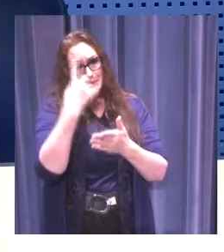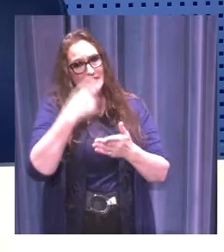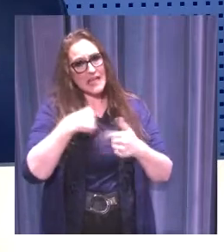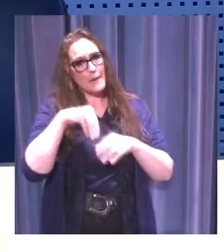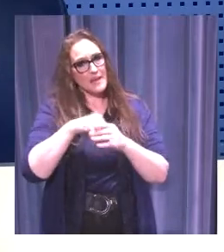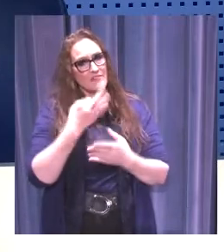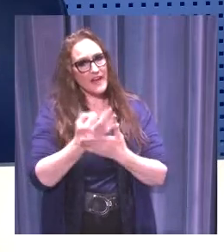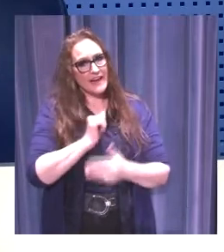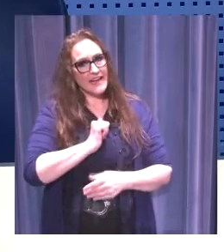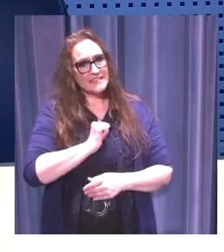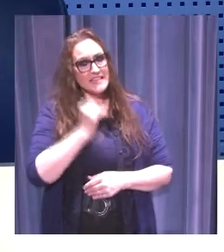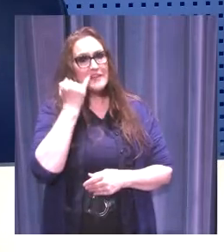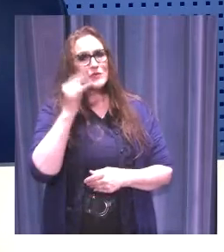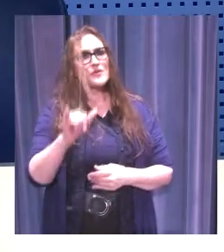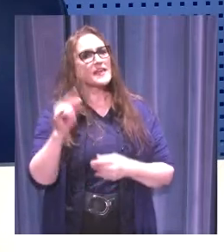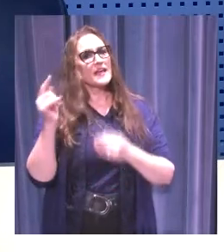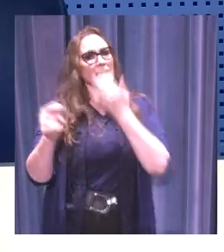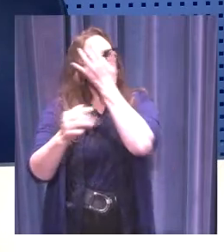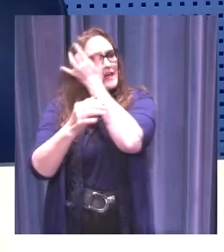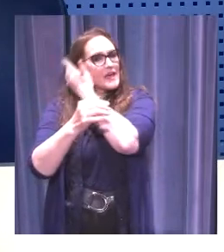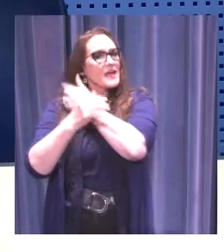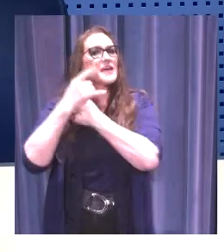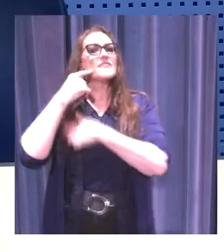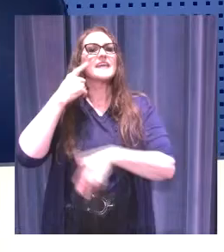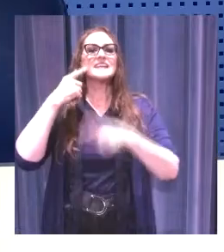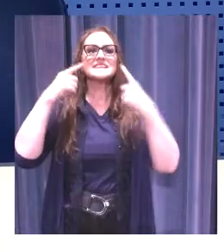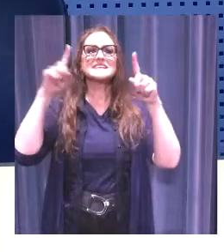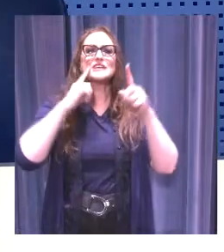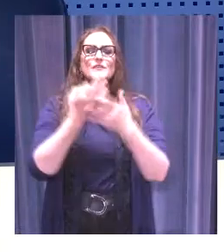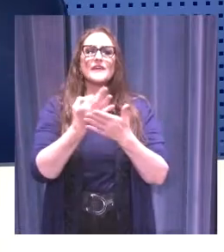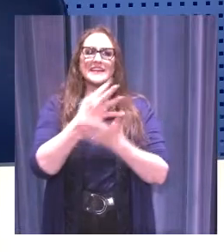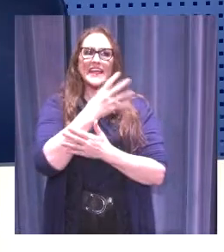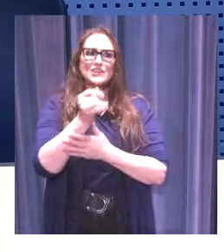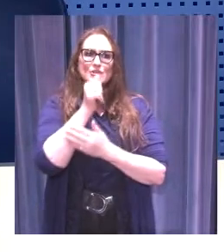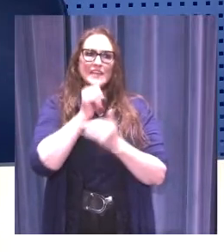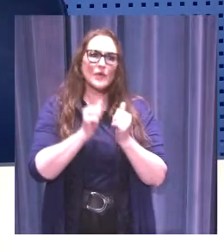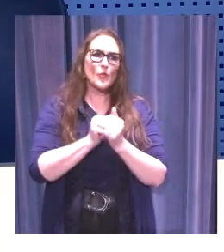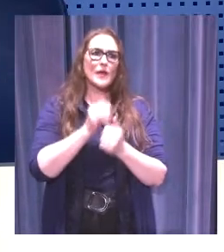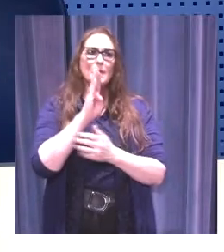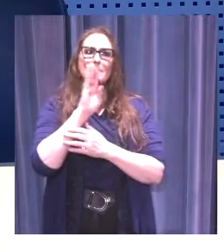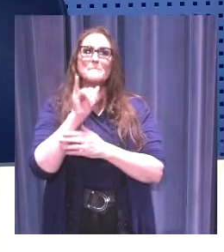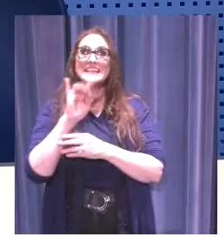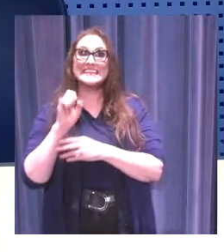finance. If you're that successful in finance and you're dealing with billions of